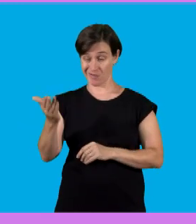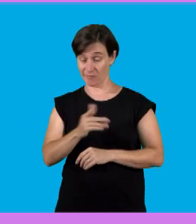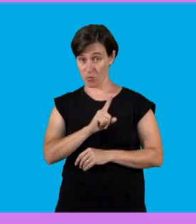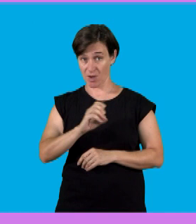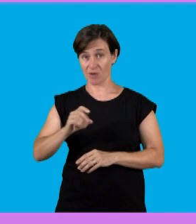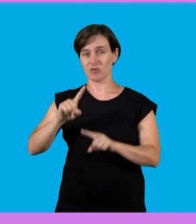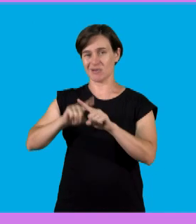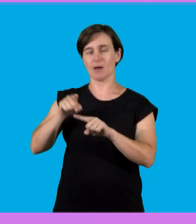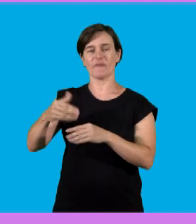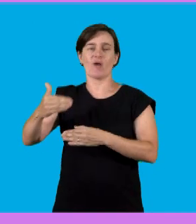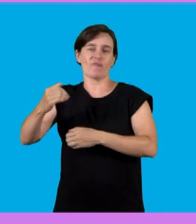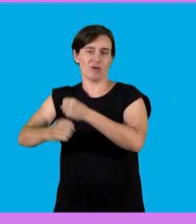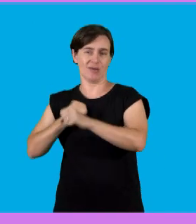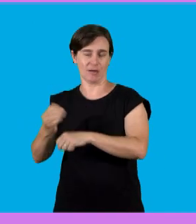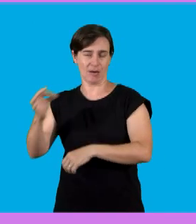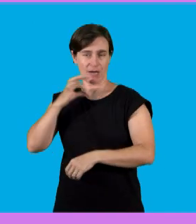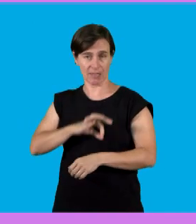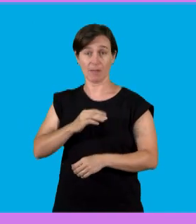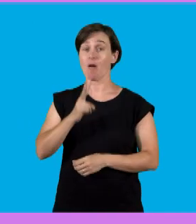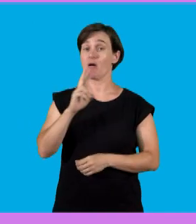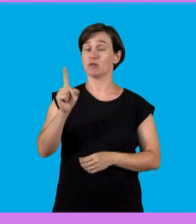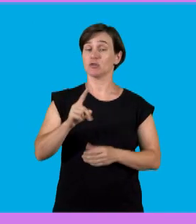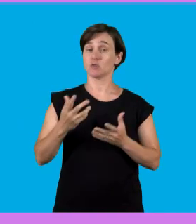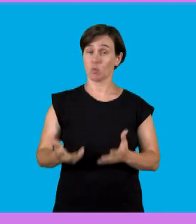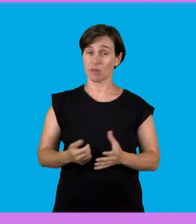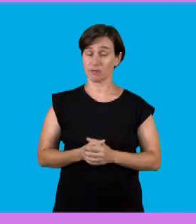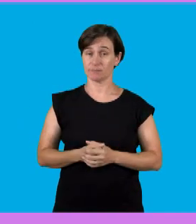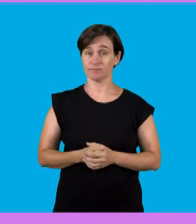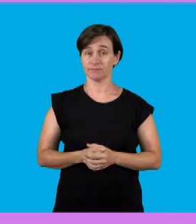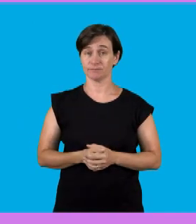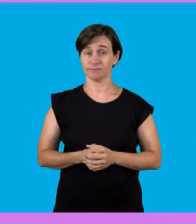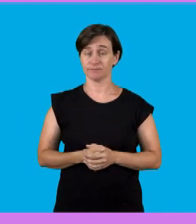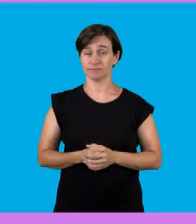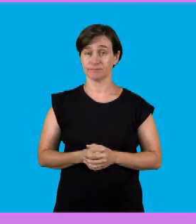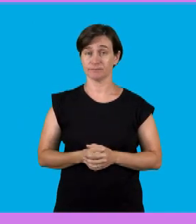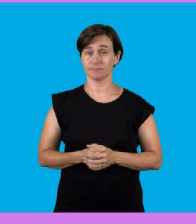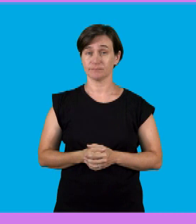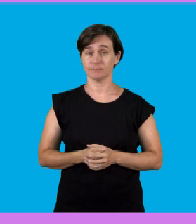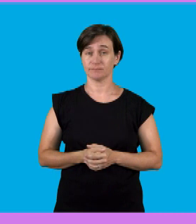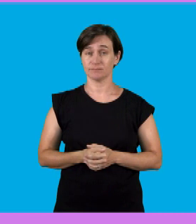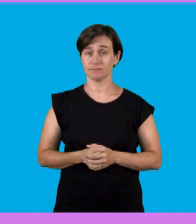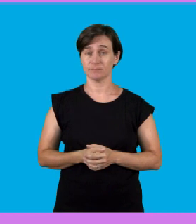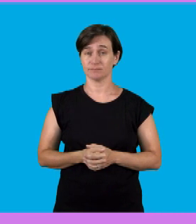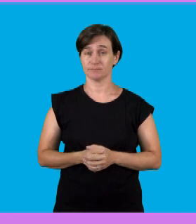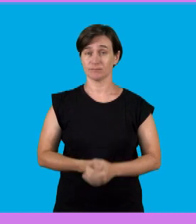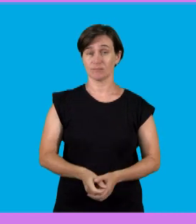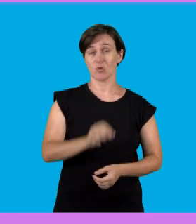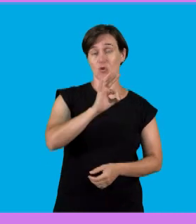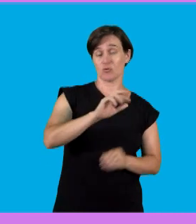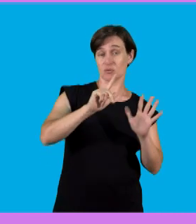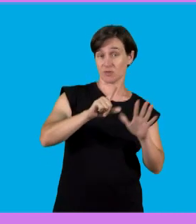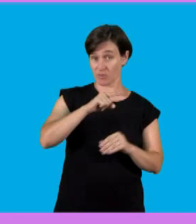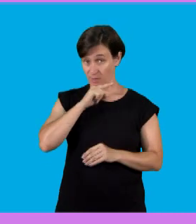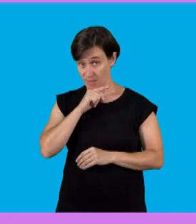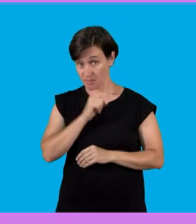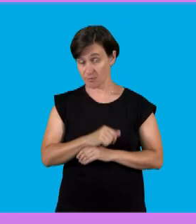100. So that will give me my pension contribution, which is